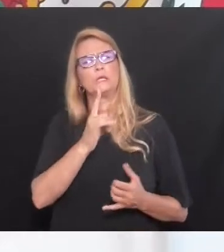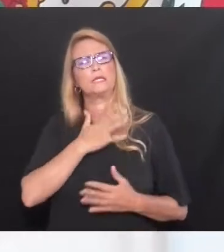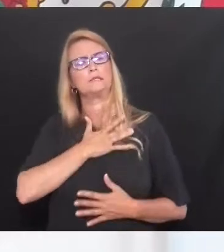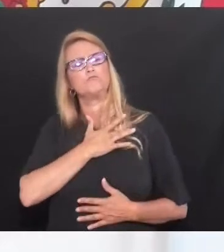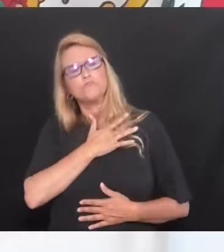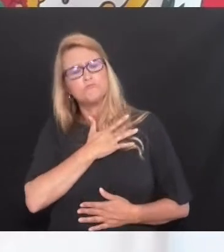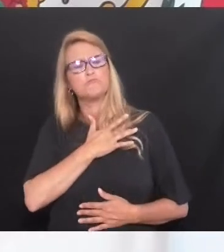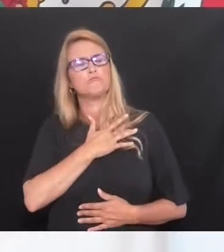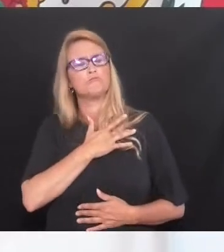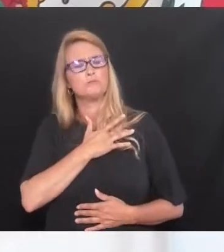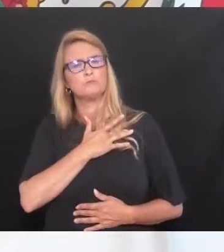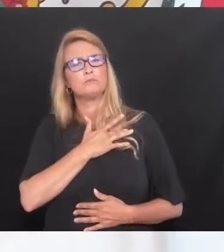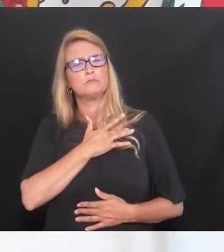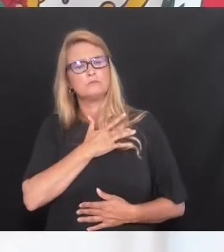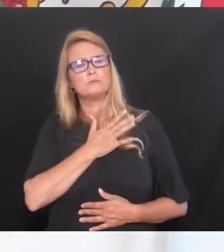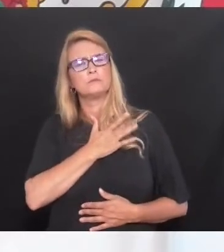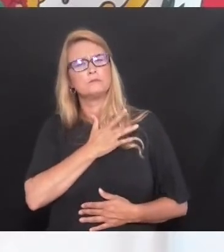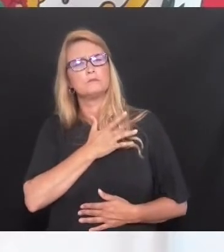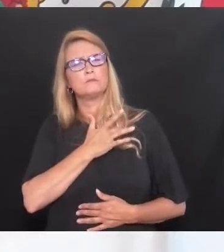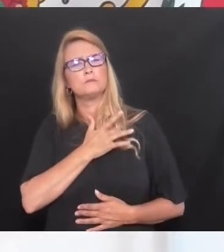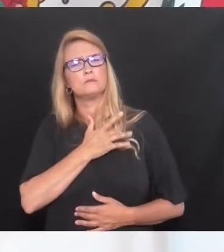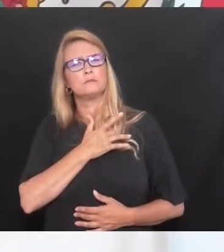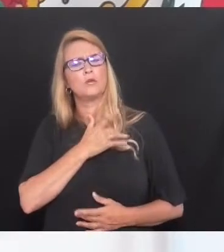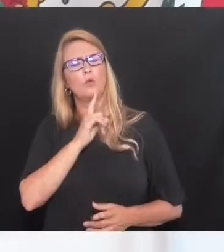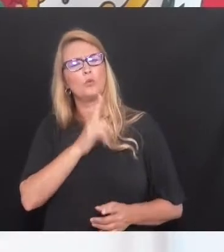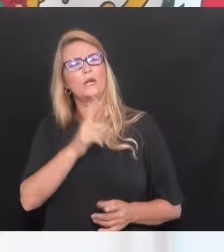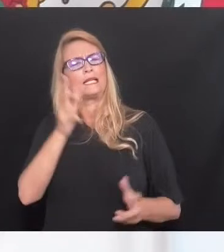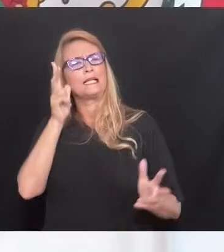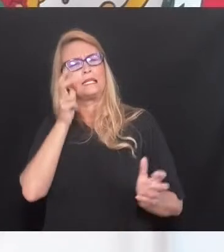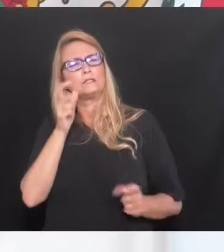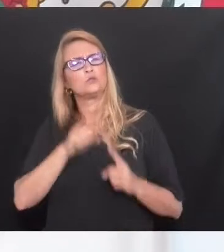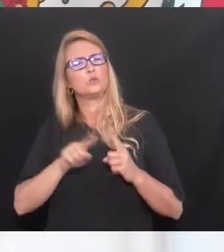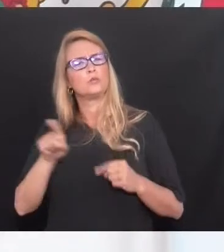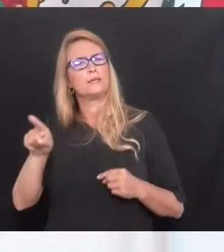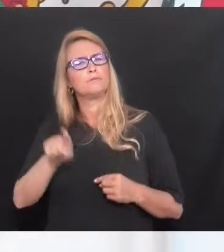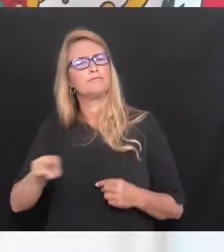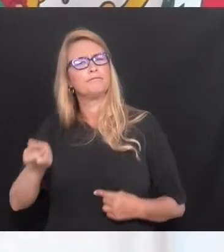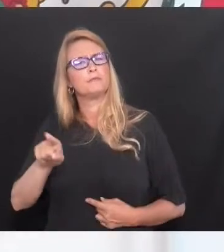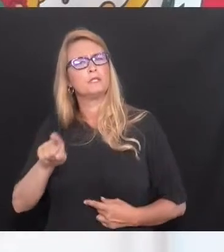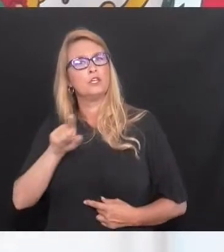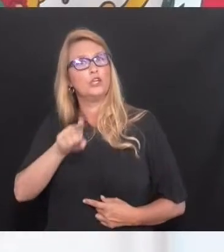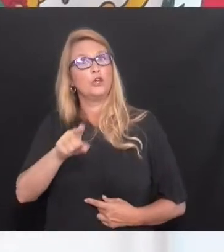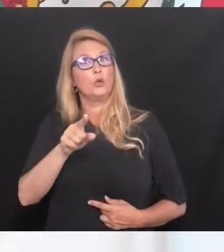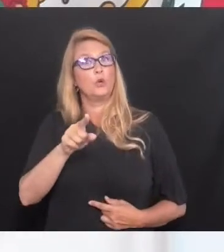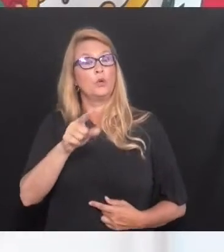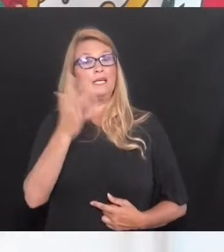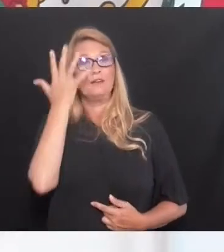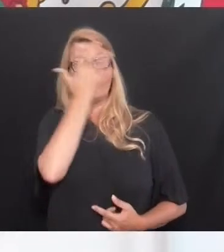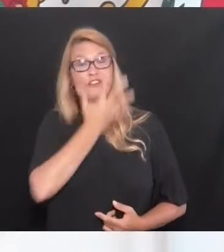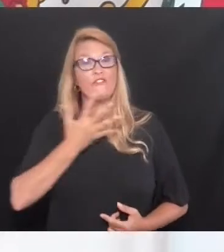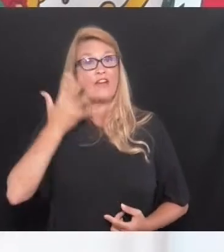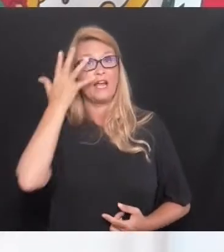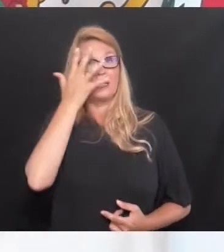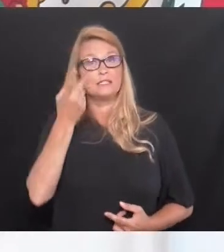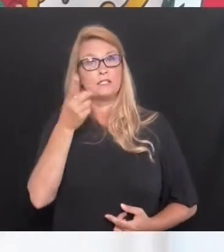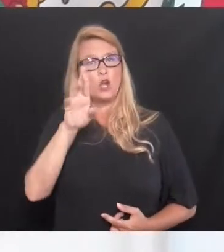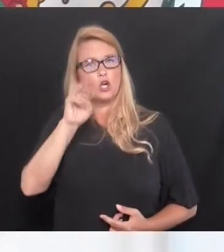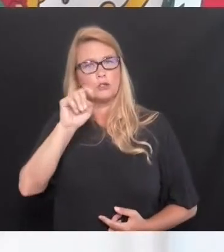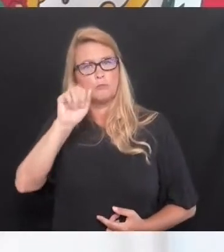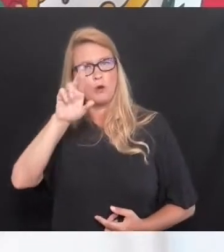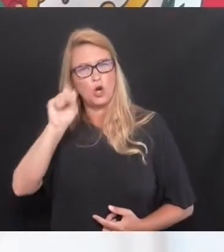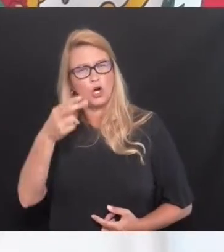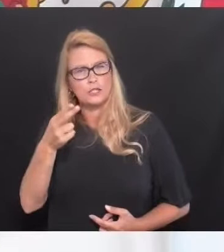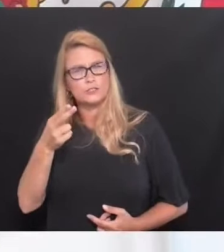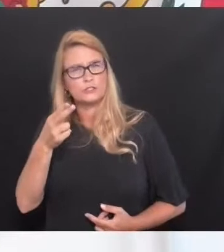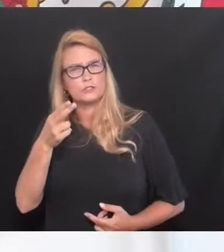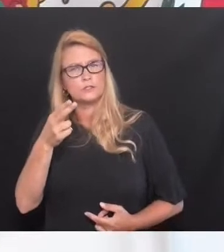I think you should take heed. The other day, you saw the look on the face of Dr. Marsh